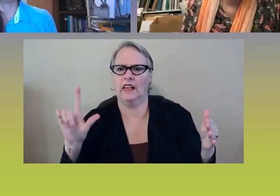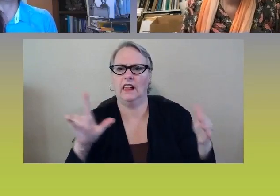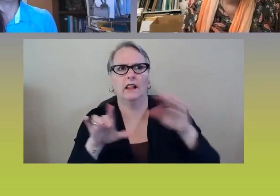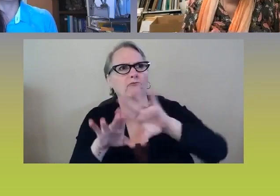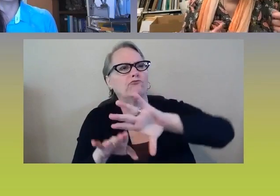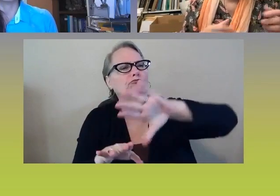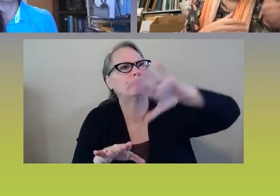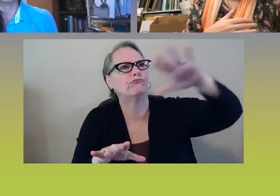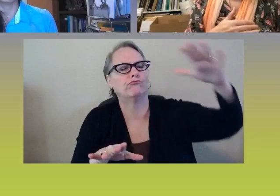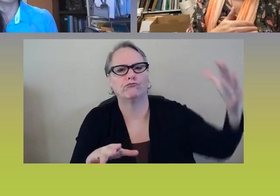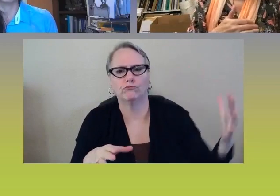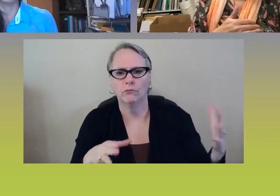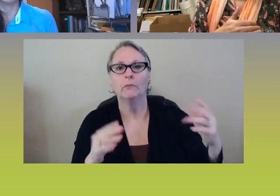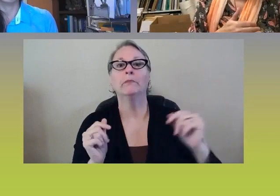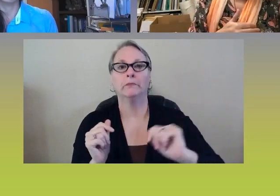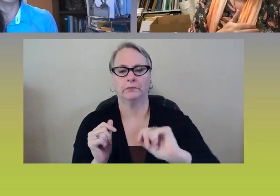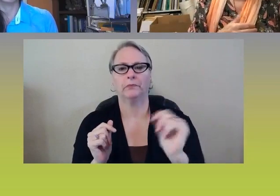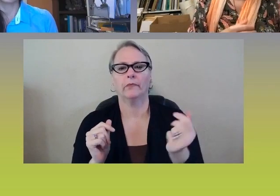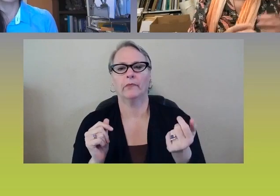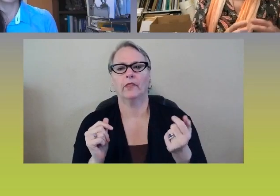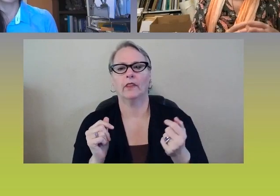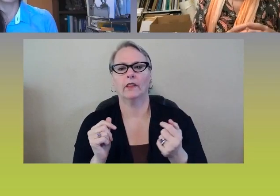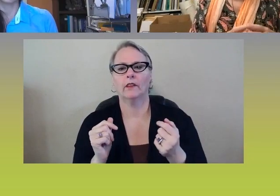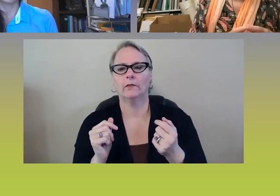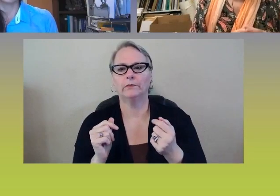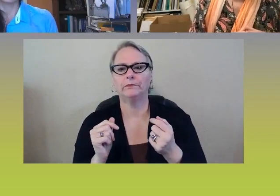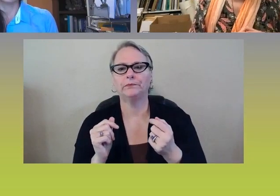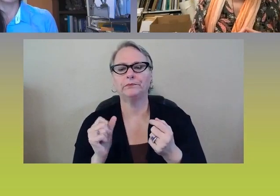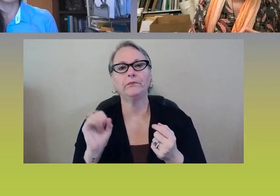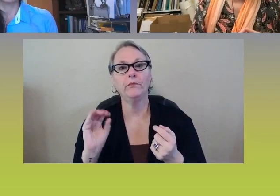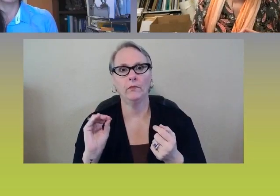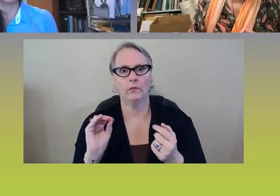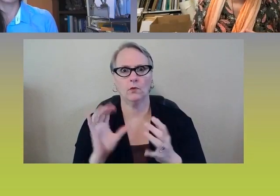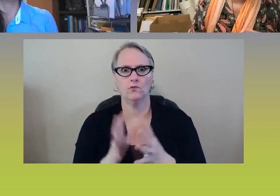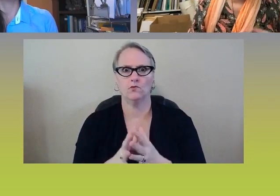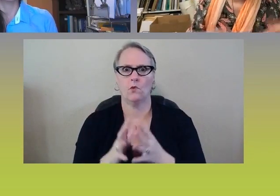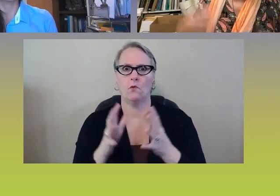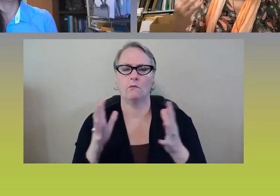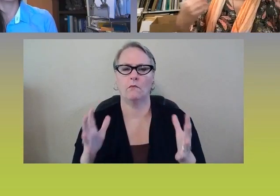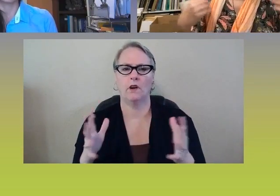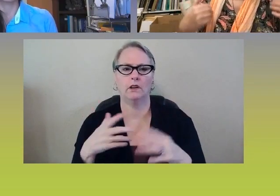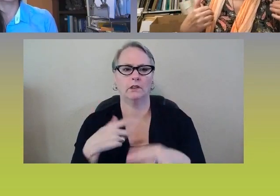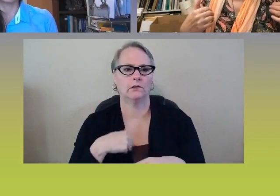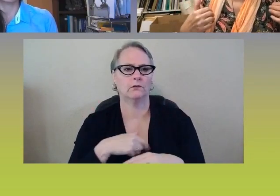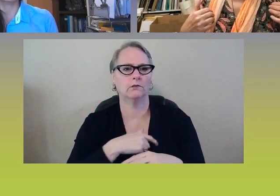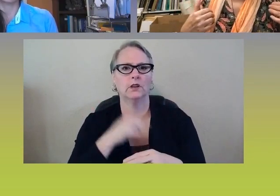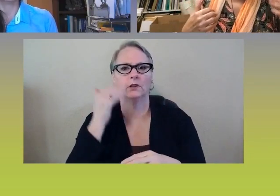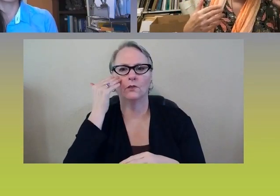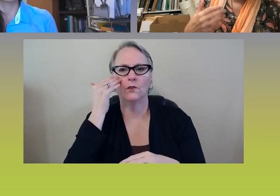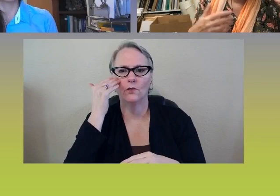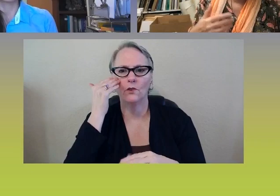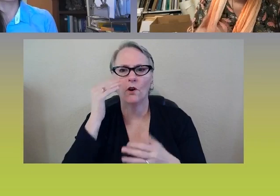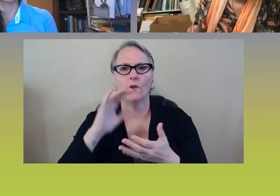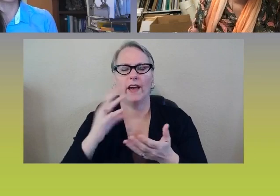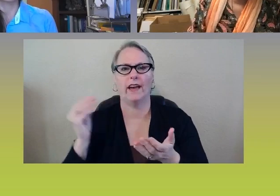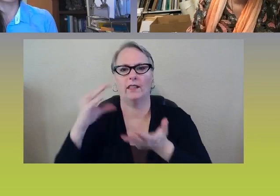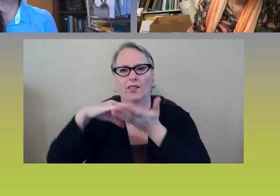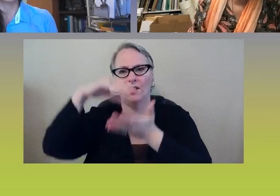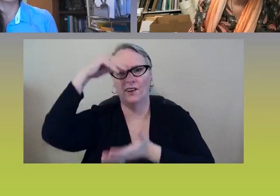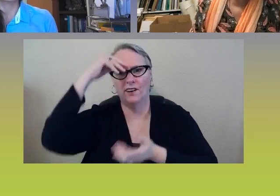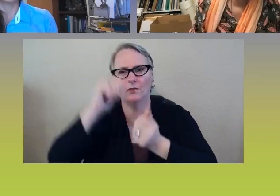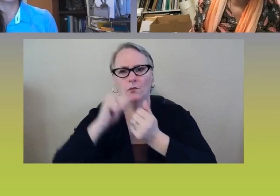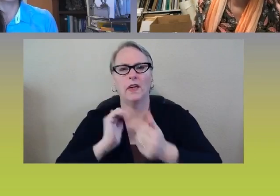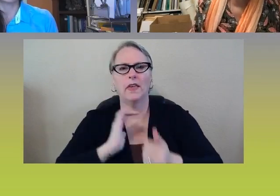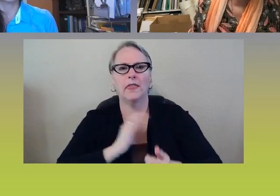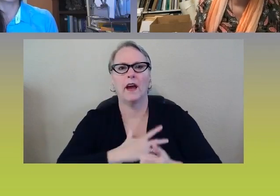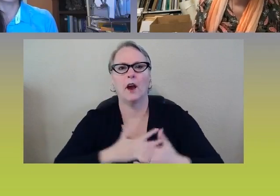hill, and so on and so forth. So there is so much that we know with our body, not more than with